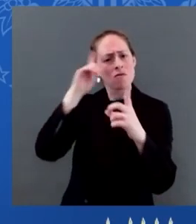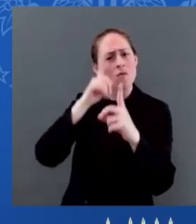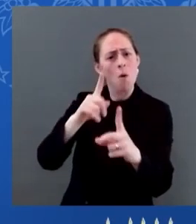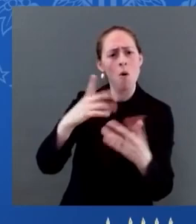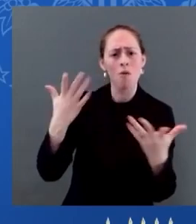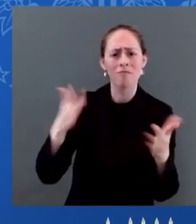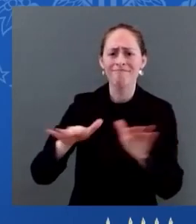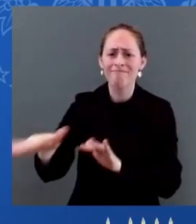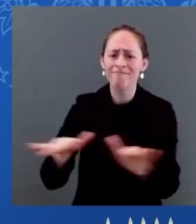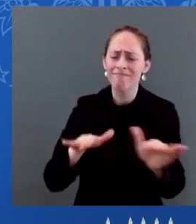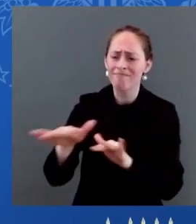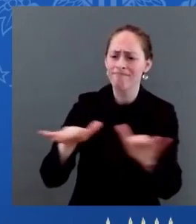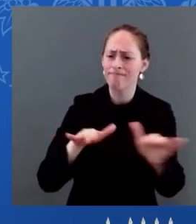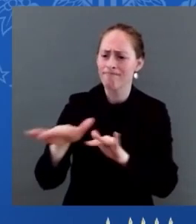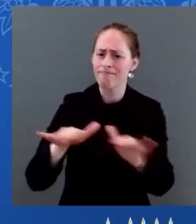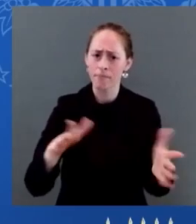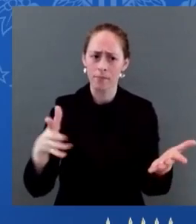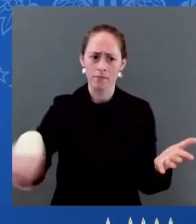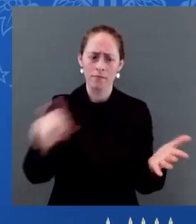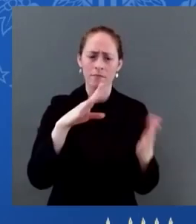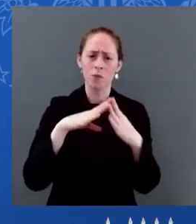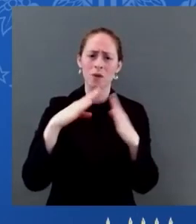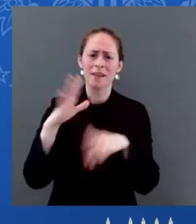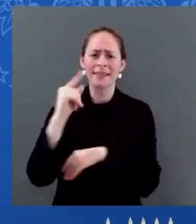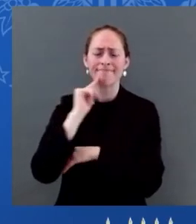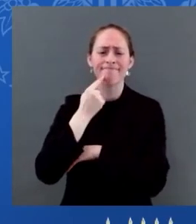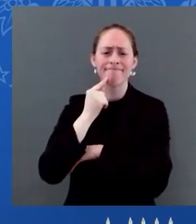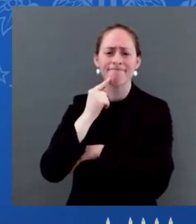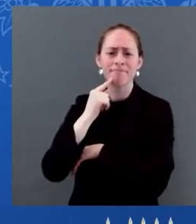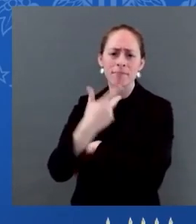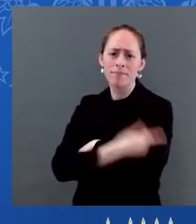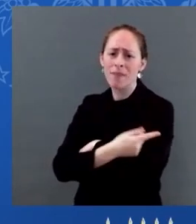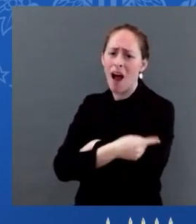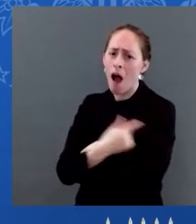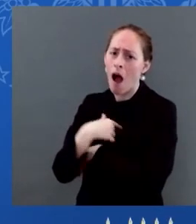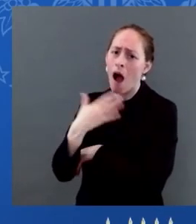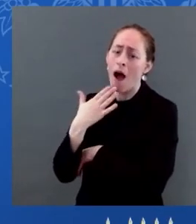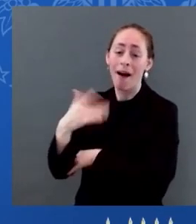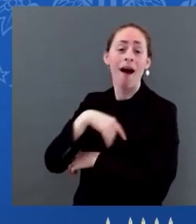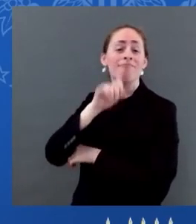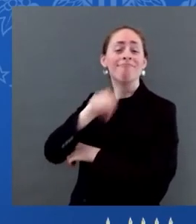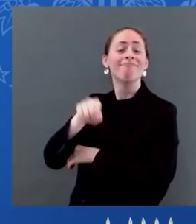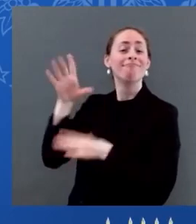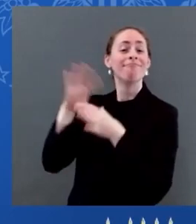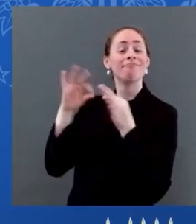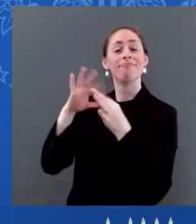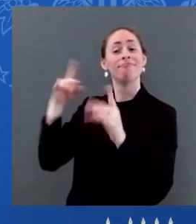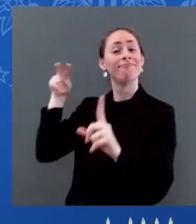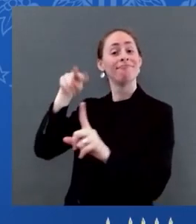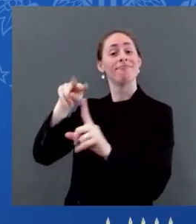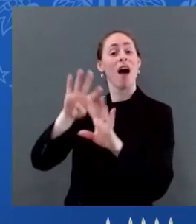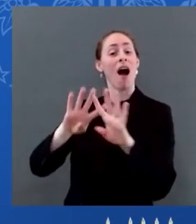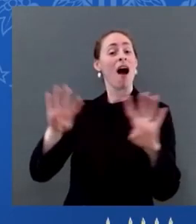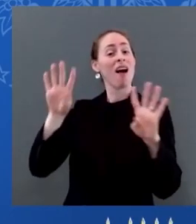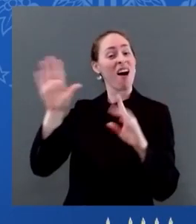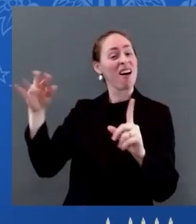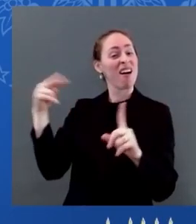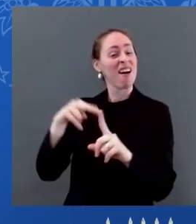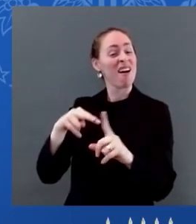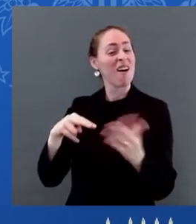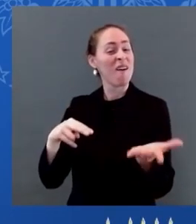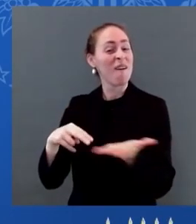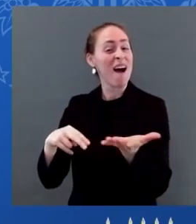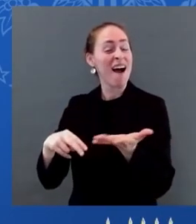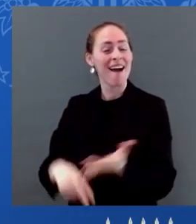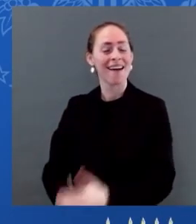Rabbi Dr. Glatt's description of Hanukkah. He said, and I quote, "A Jewish holiday is Hanukkah. The Jewish